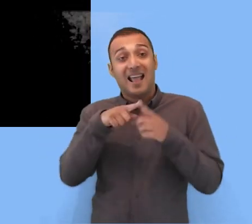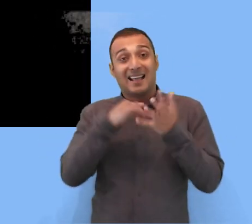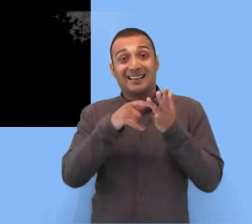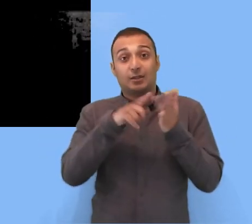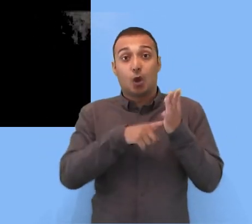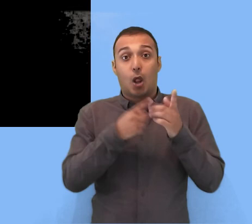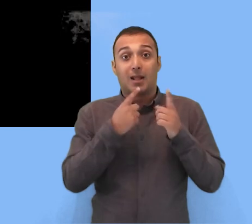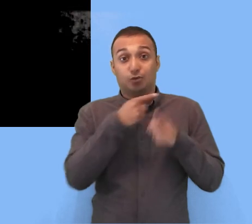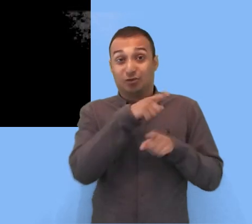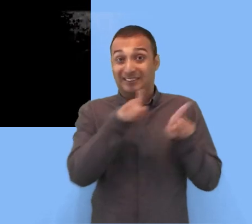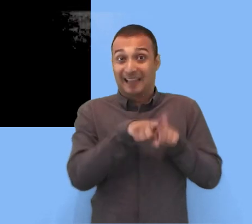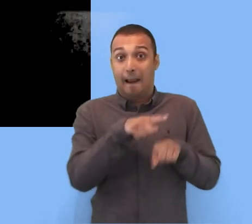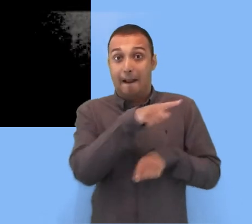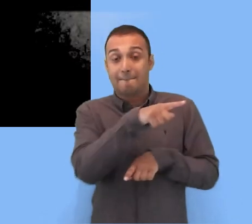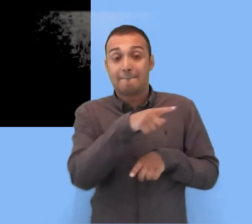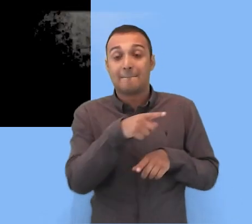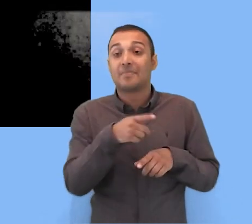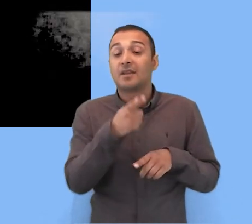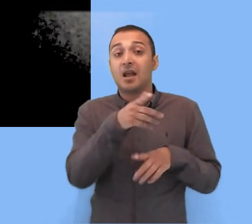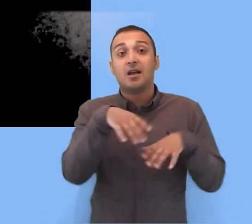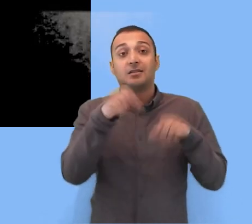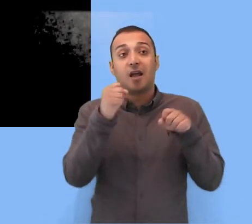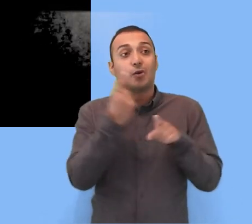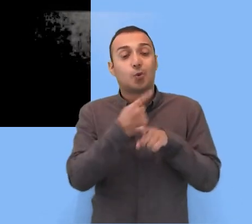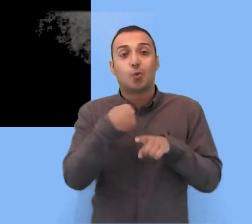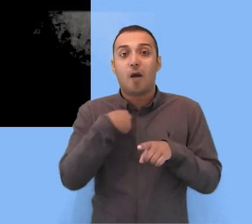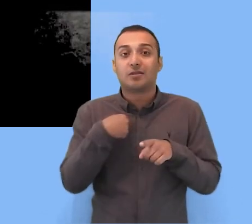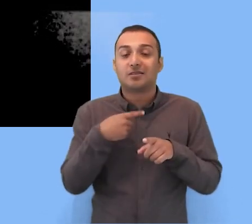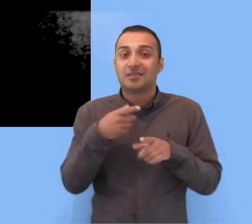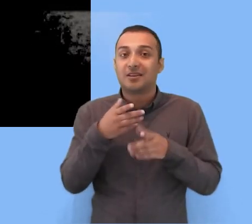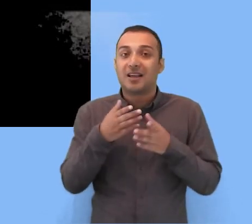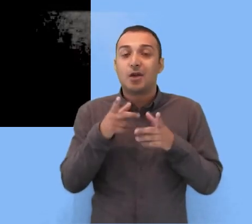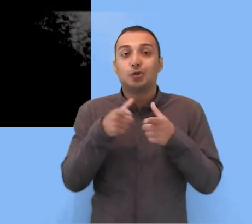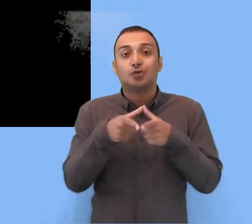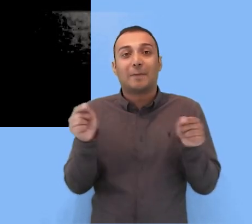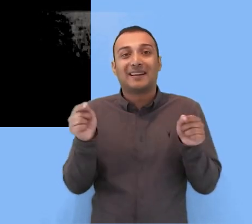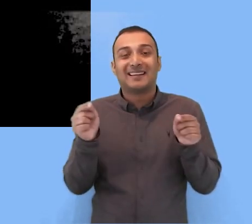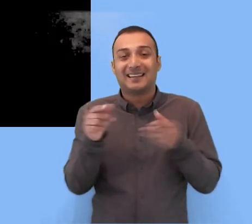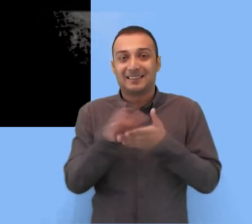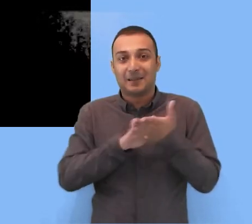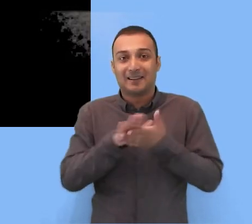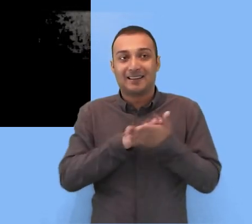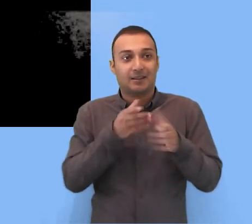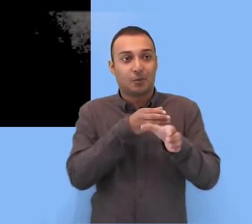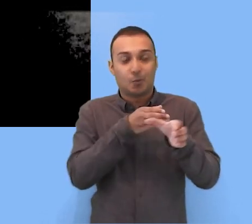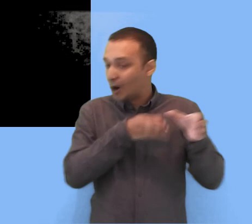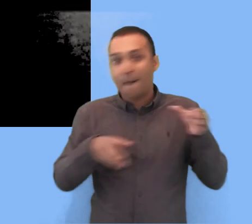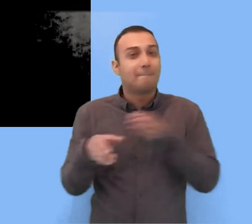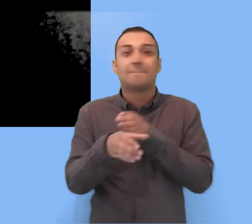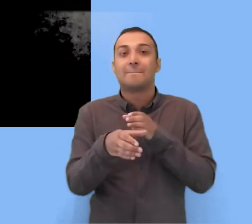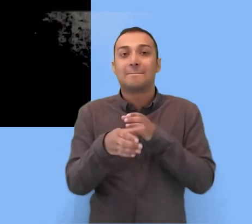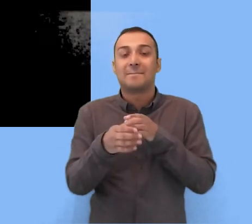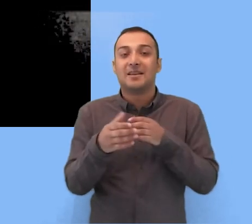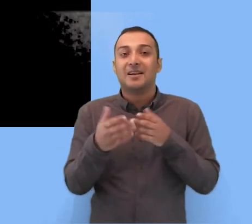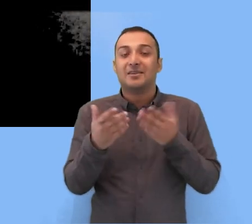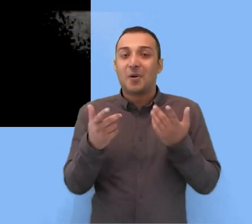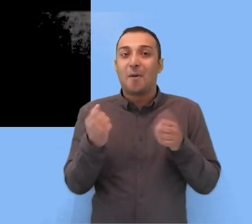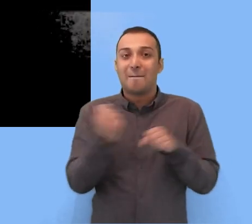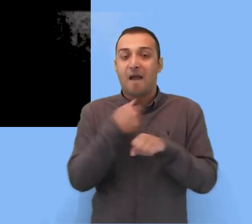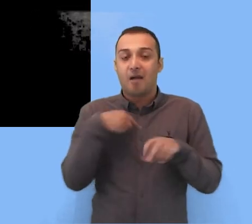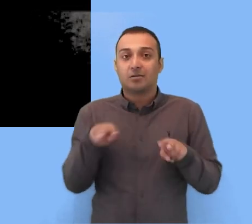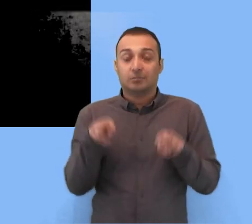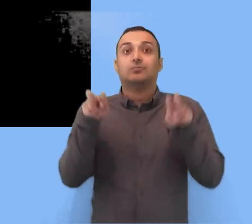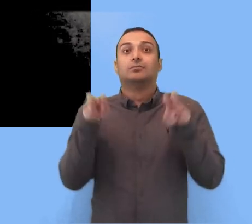and just put us in the other seat. But and that's always important. I think when children